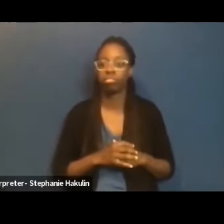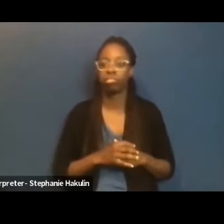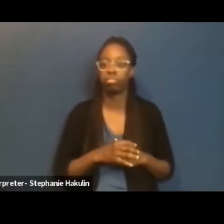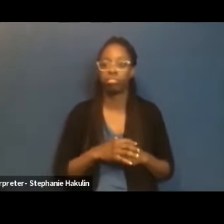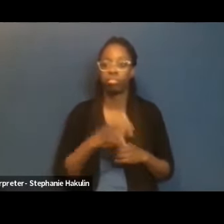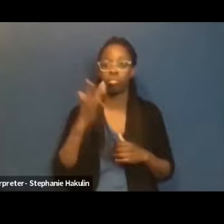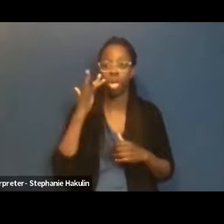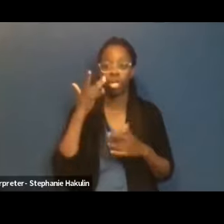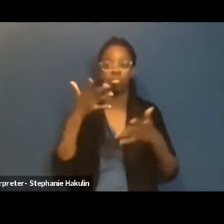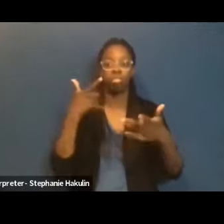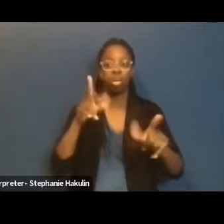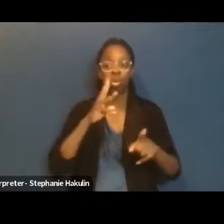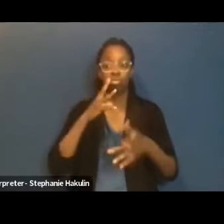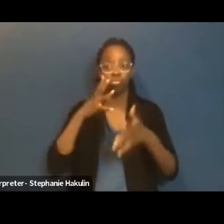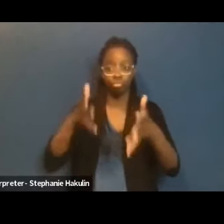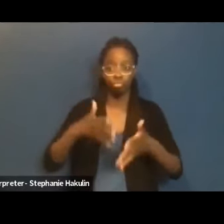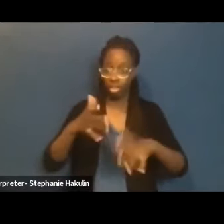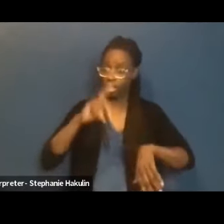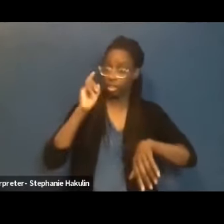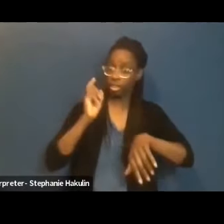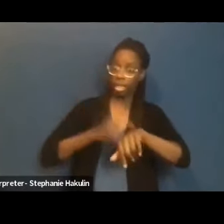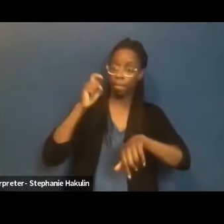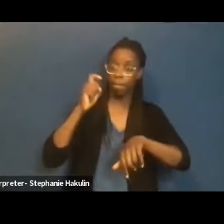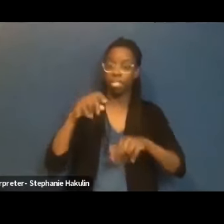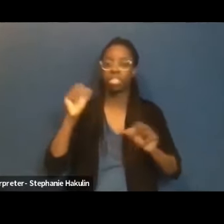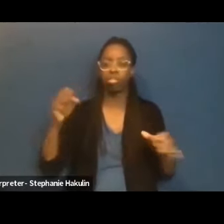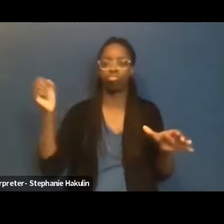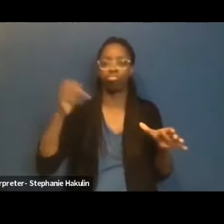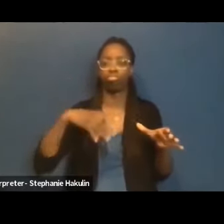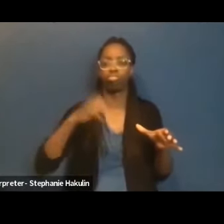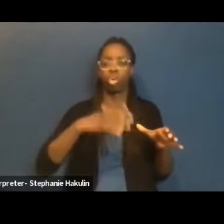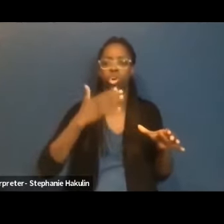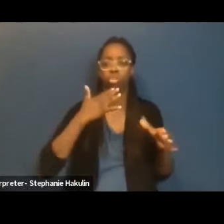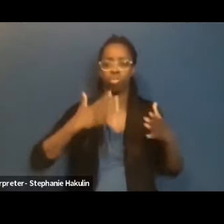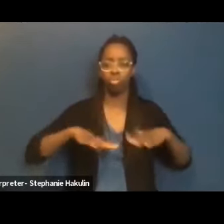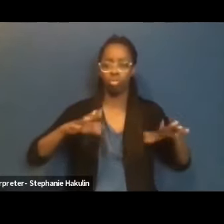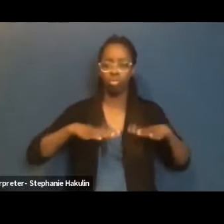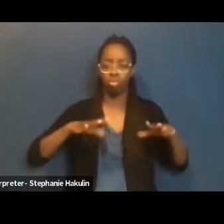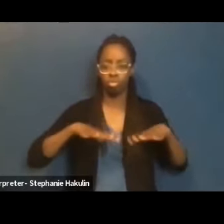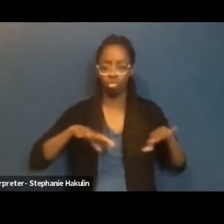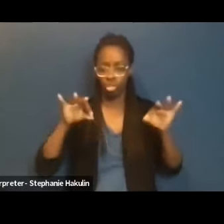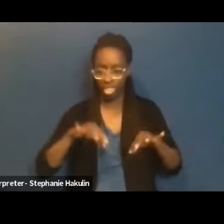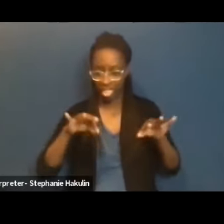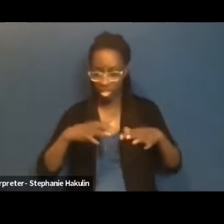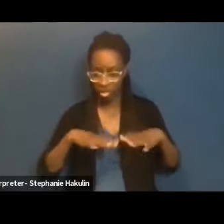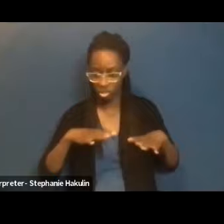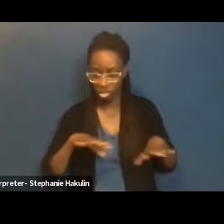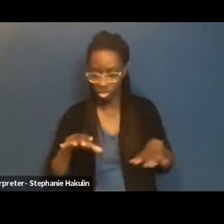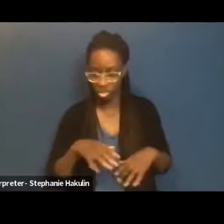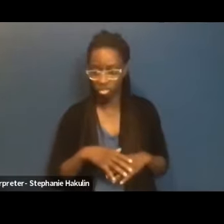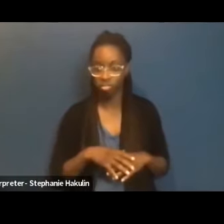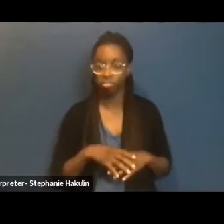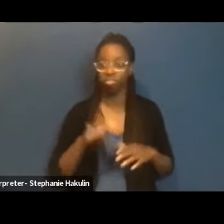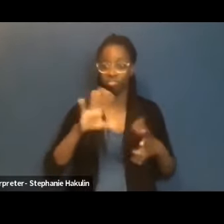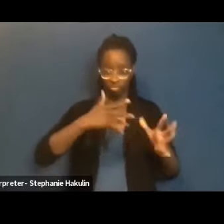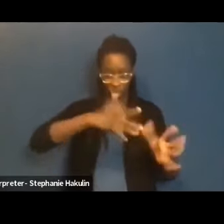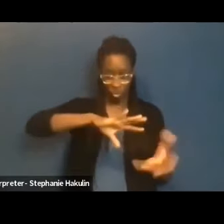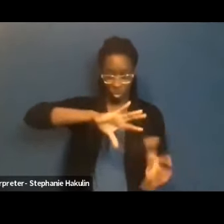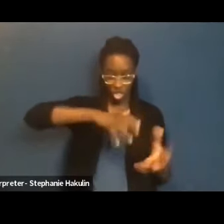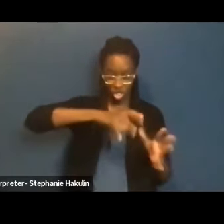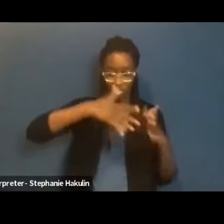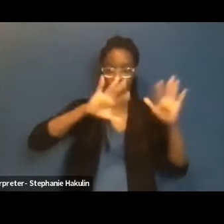ready, toss your colored clothes in for a wash. After the cycle, if your clothes are not as clean as you would like them to be, please feel free